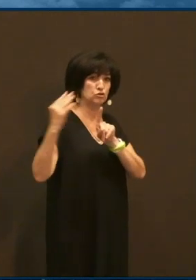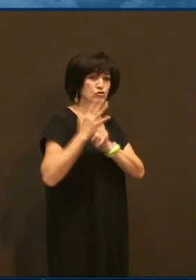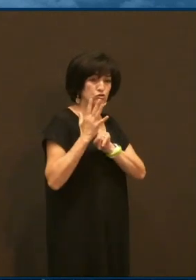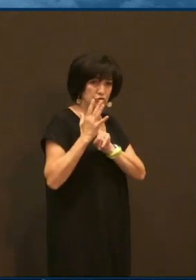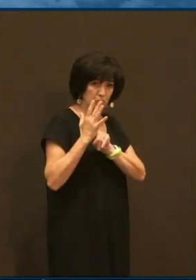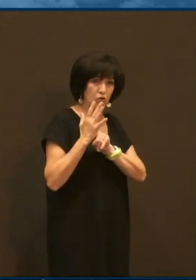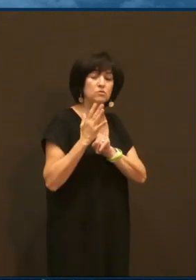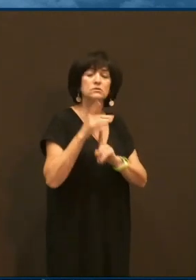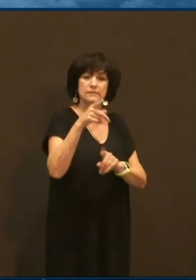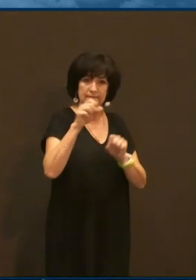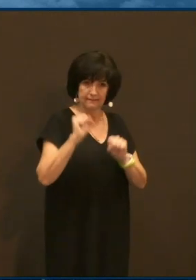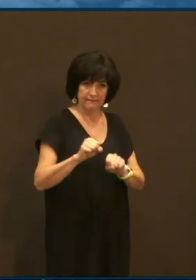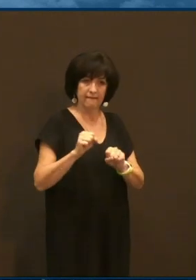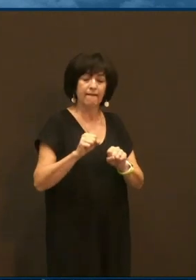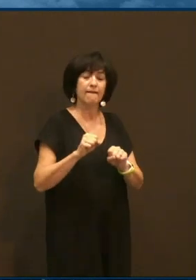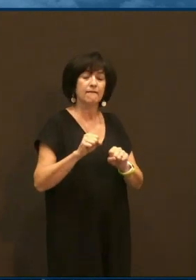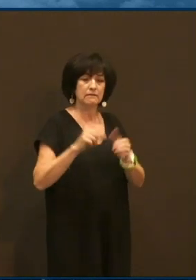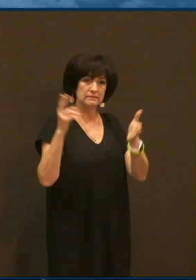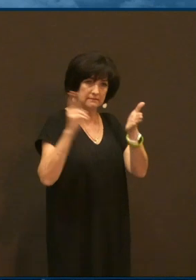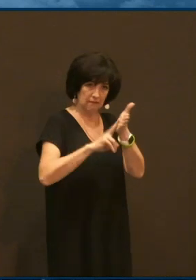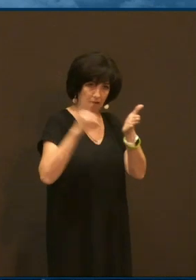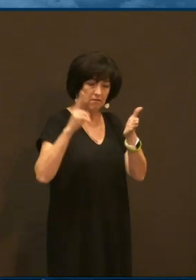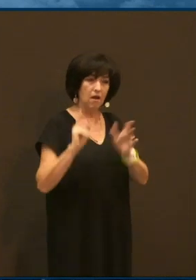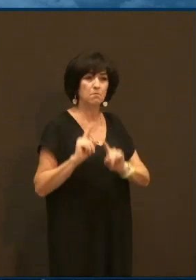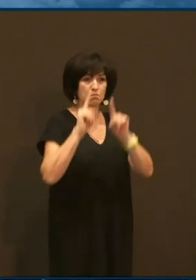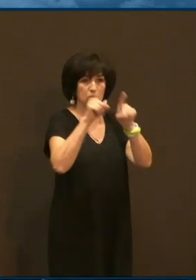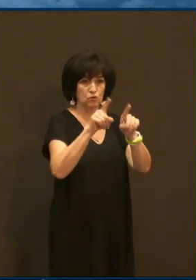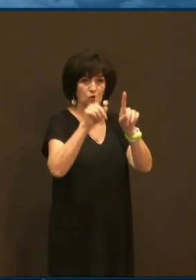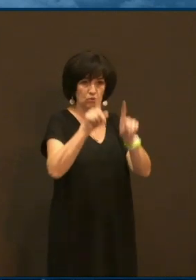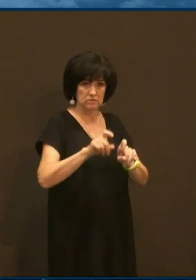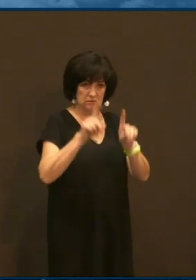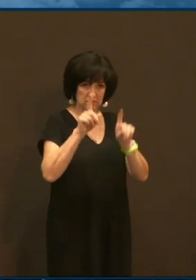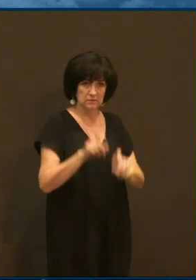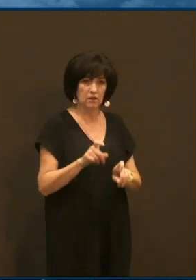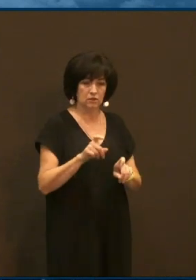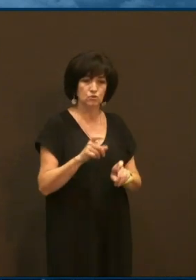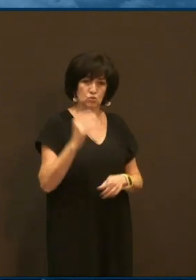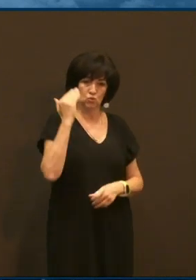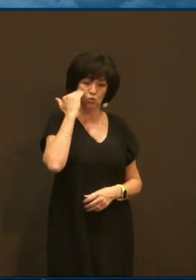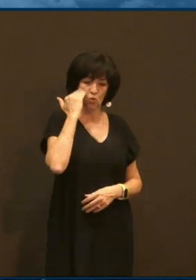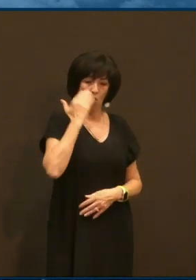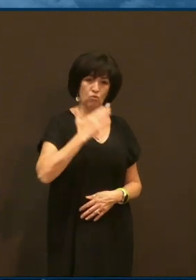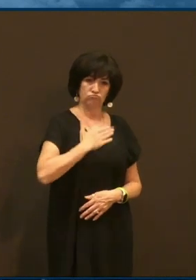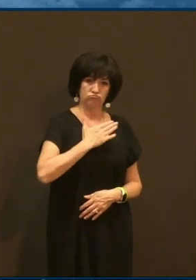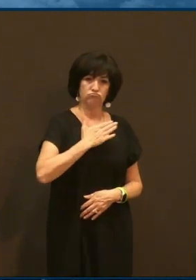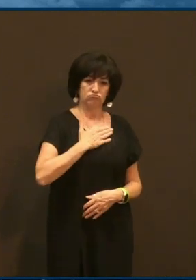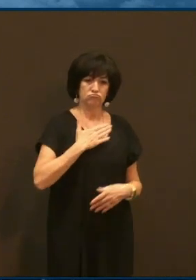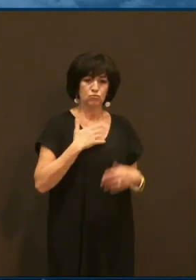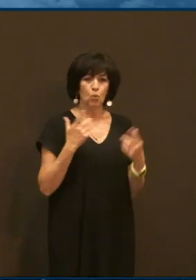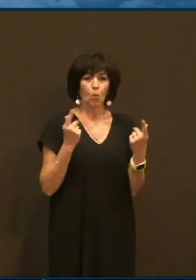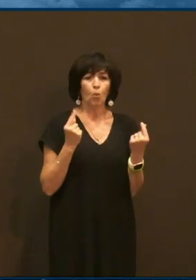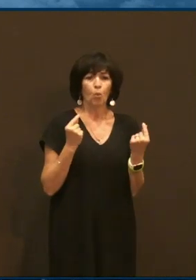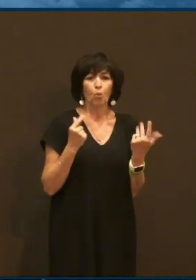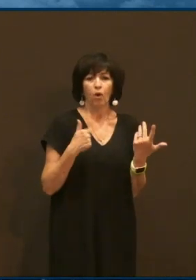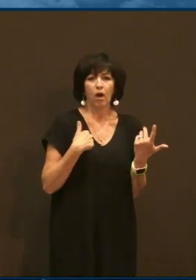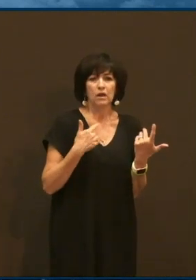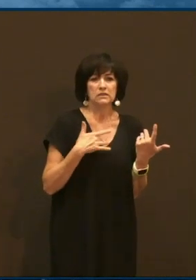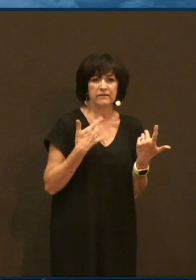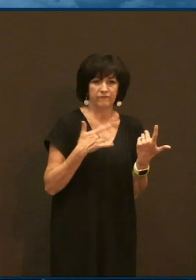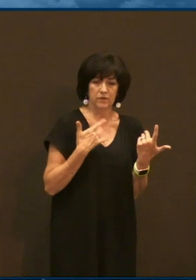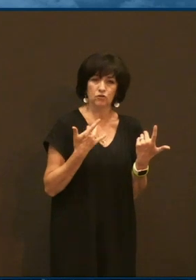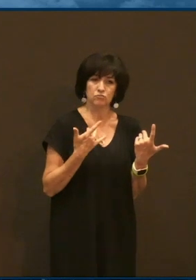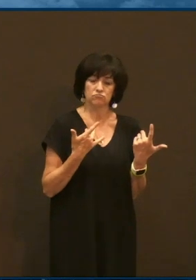through, sign up, go get tested. You know your status. As we have loosened